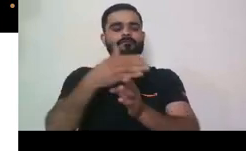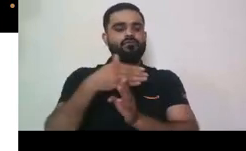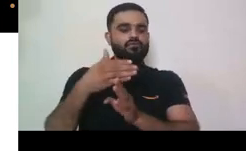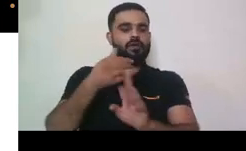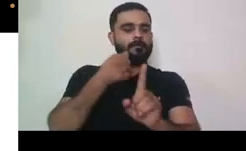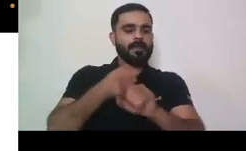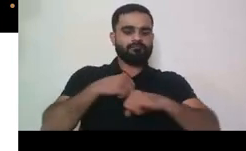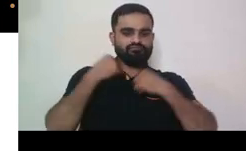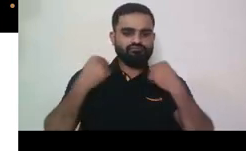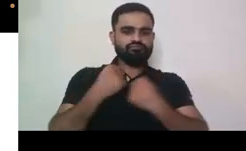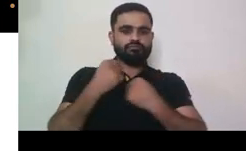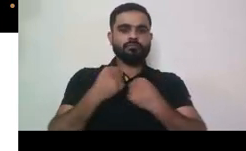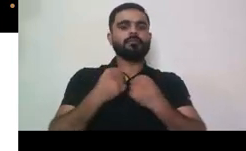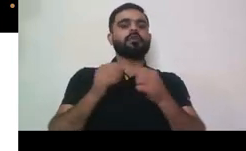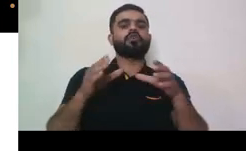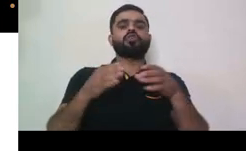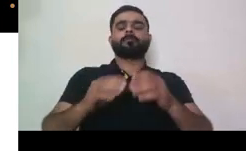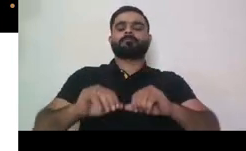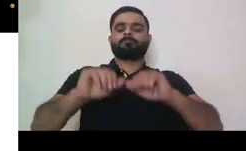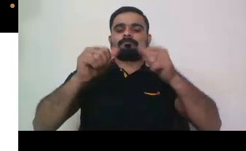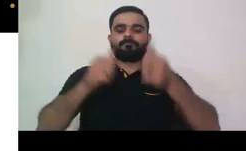effective activities and tips for group success.